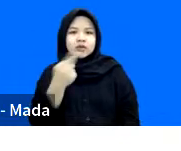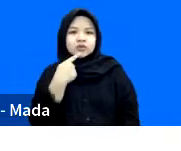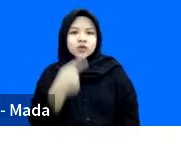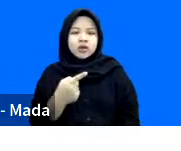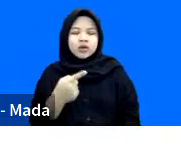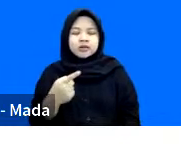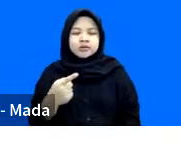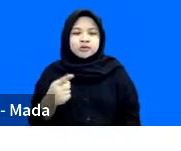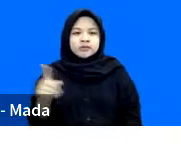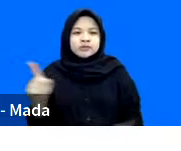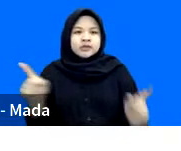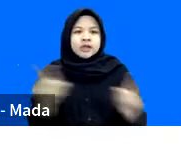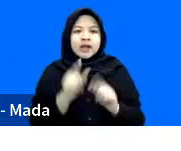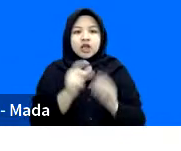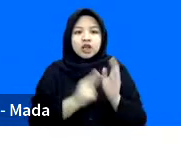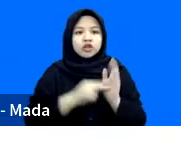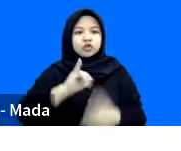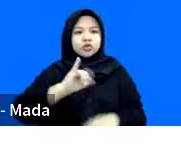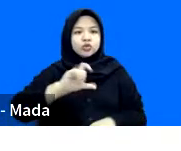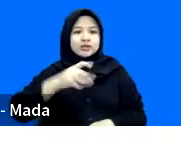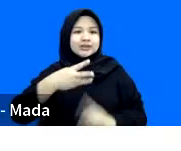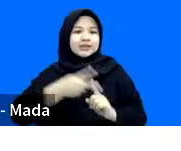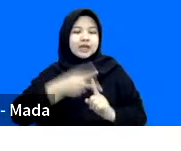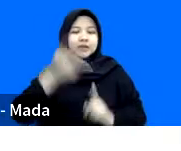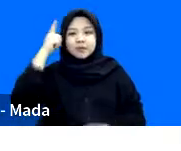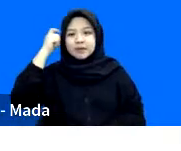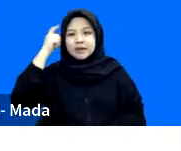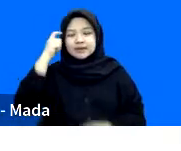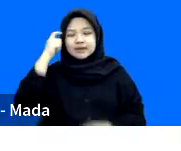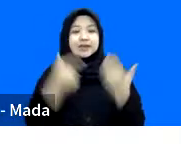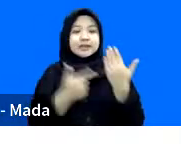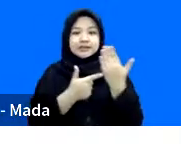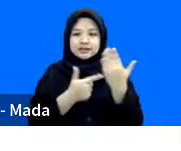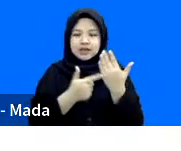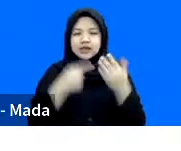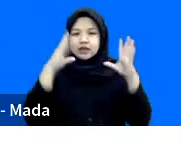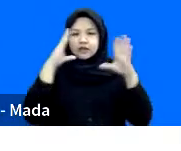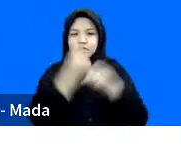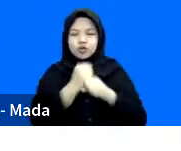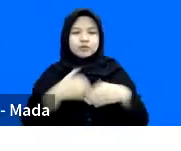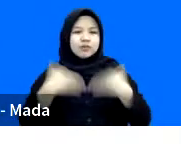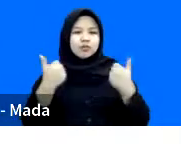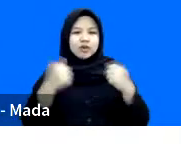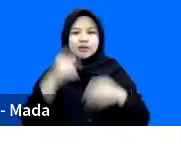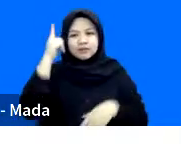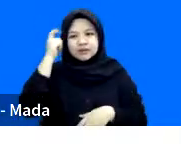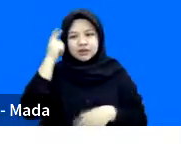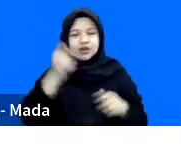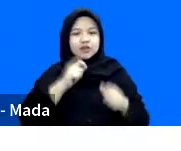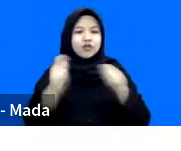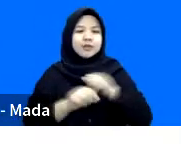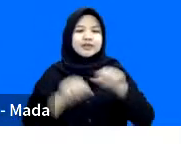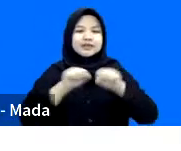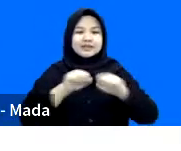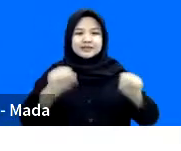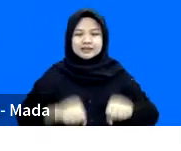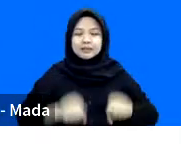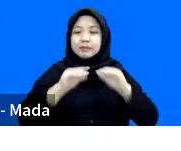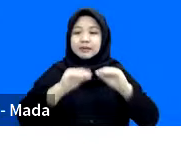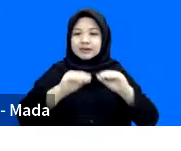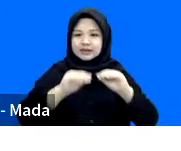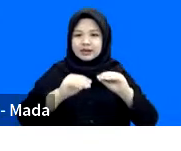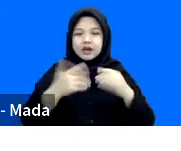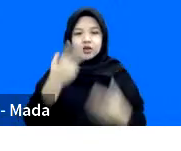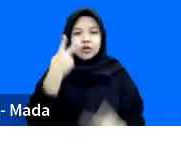a focus on learning recovery and transformation of education systems. And really highlighting that